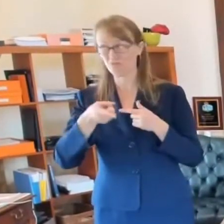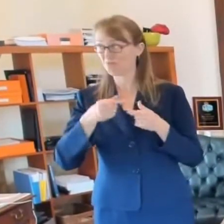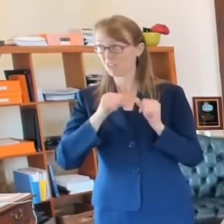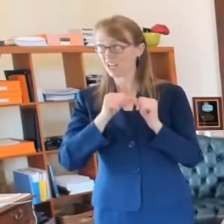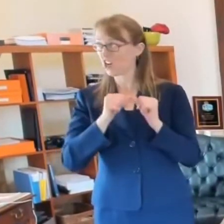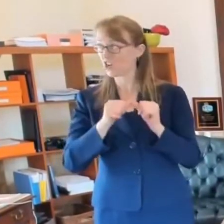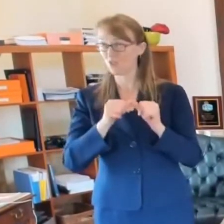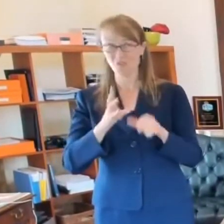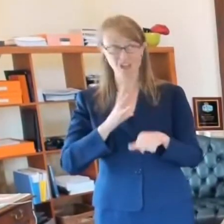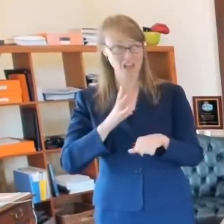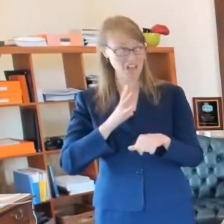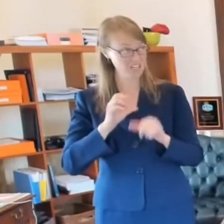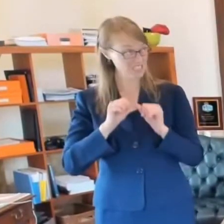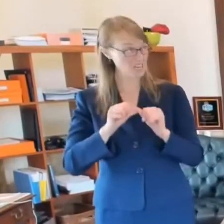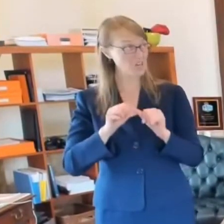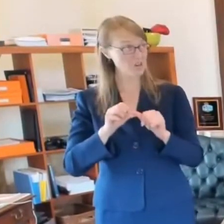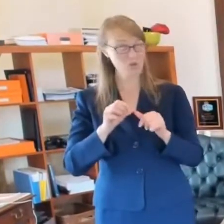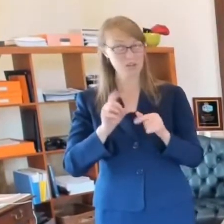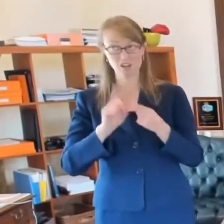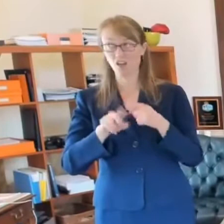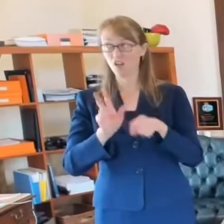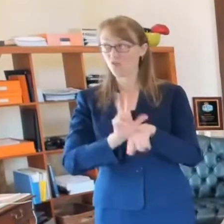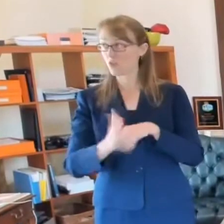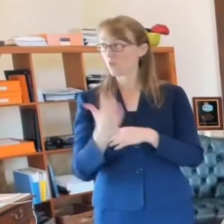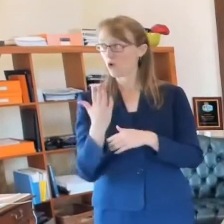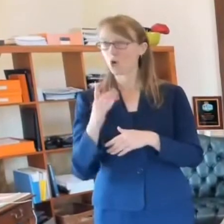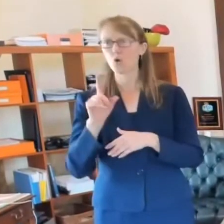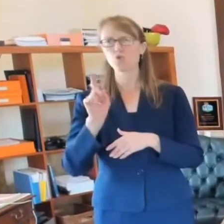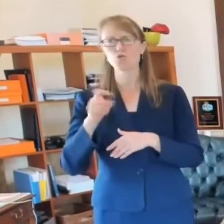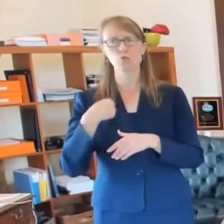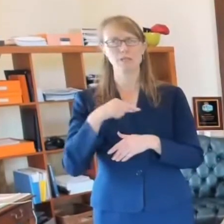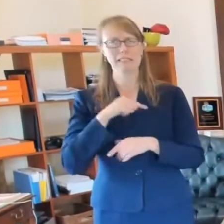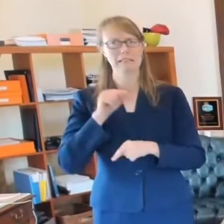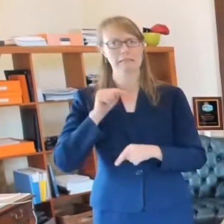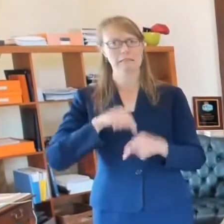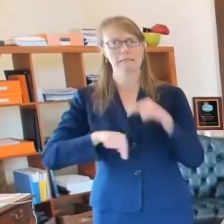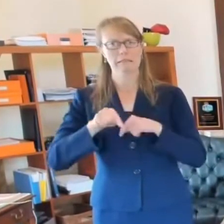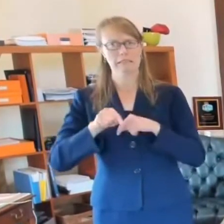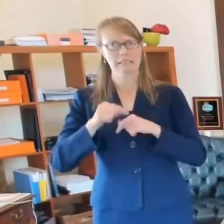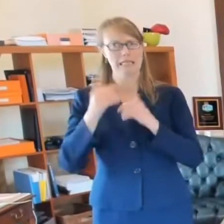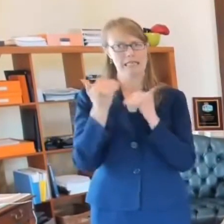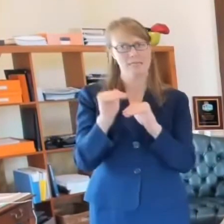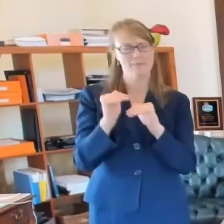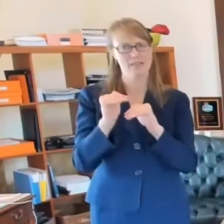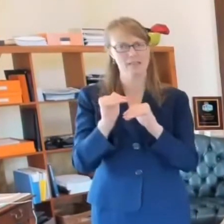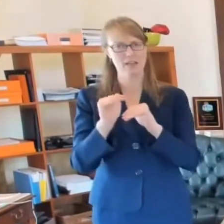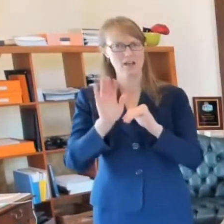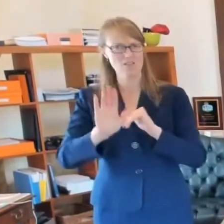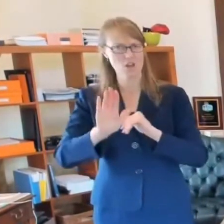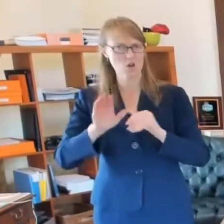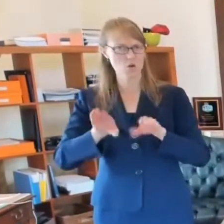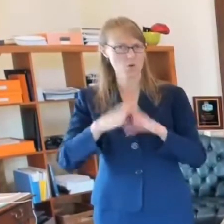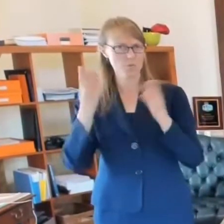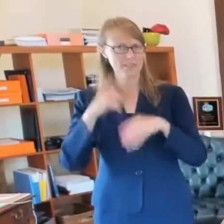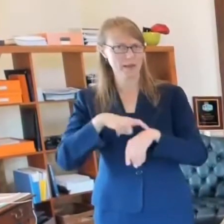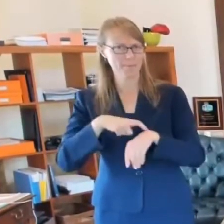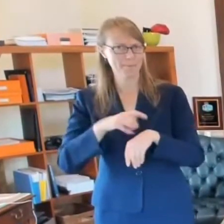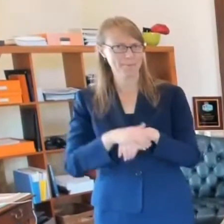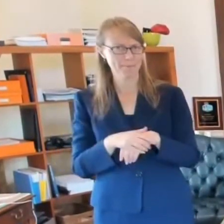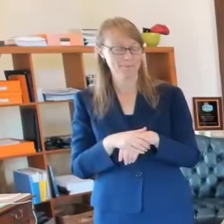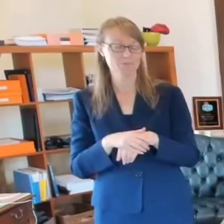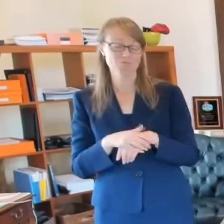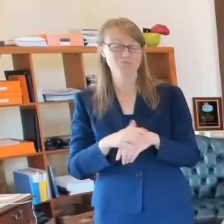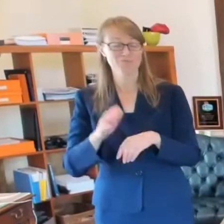that. You know, there's an old saying, and it's old, but there's some truth to it. Nothing good happens after